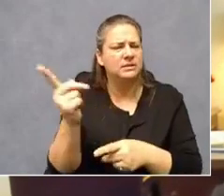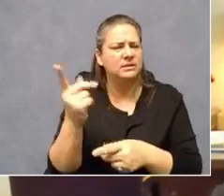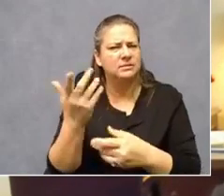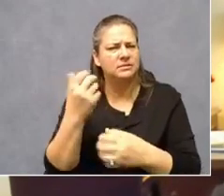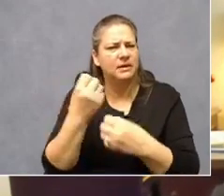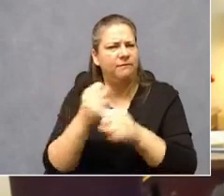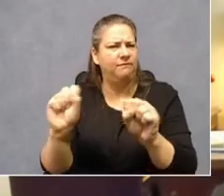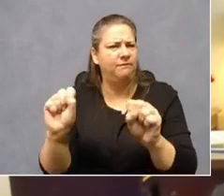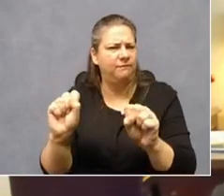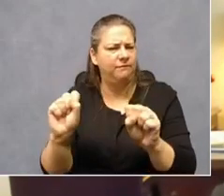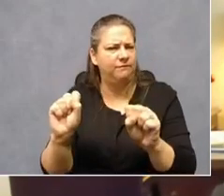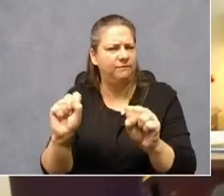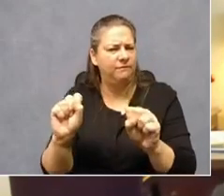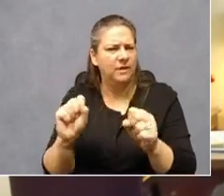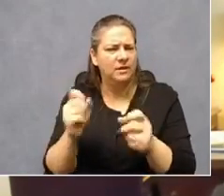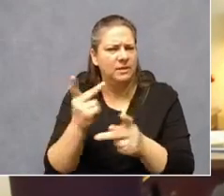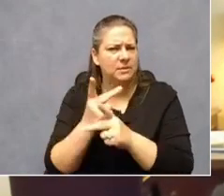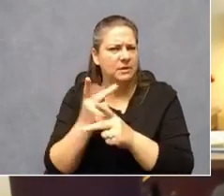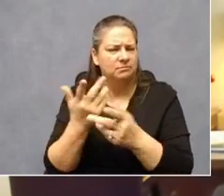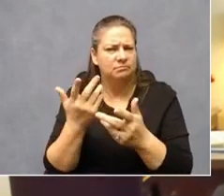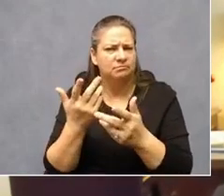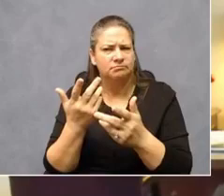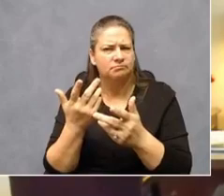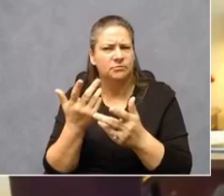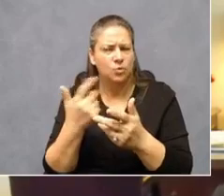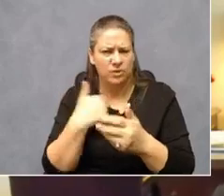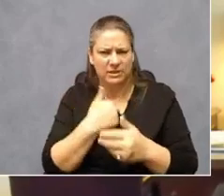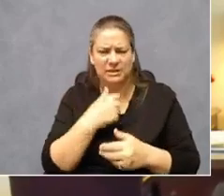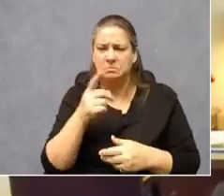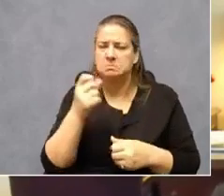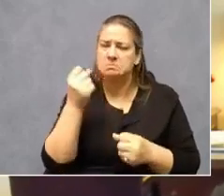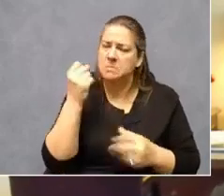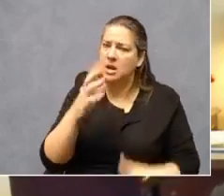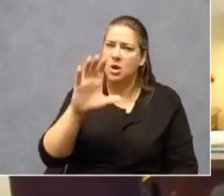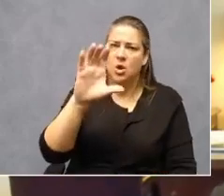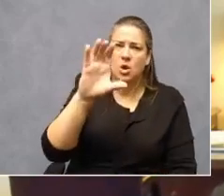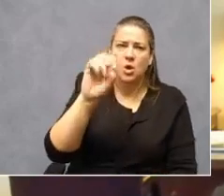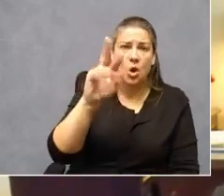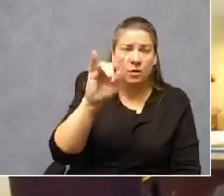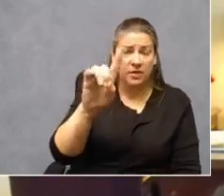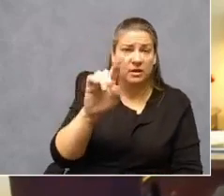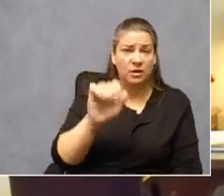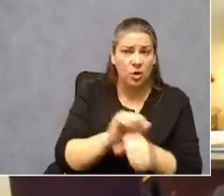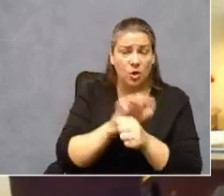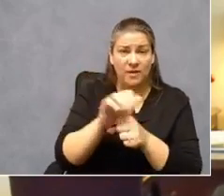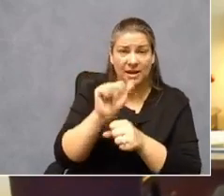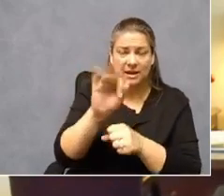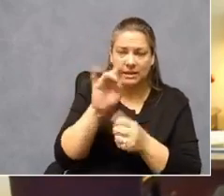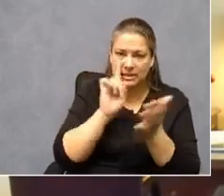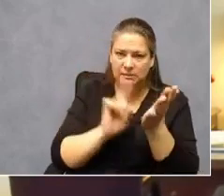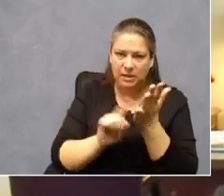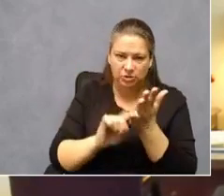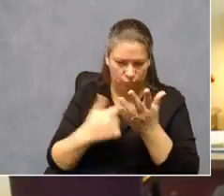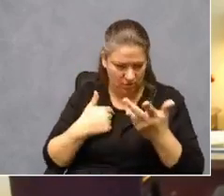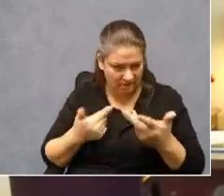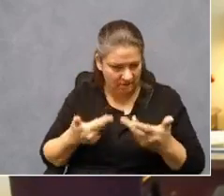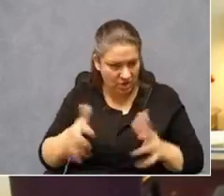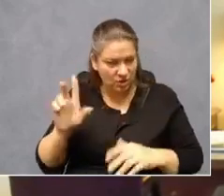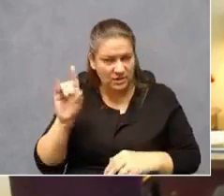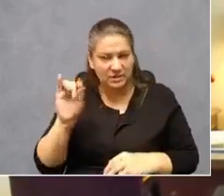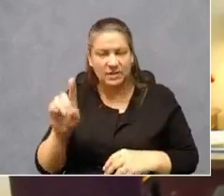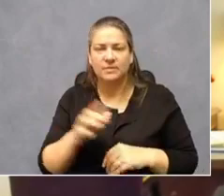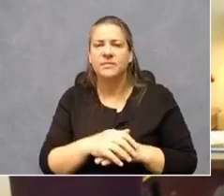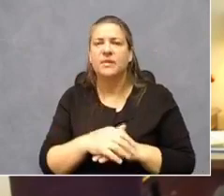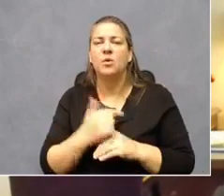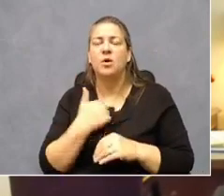We completed many COVID-19 required inspections at facilities. We resumed our annual